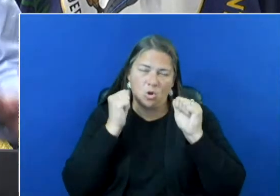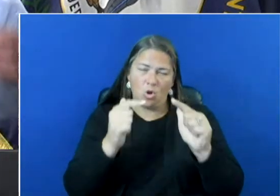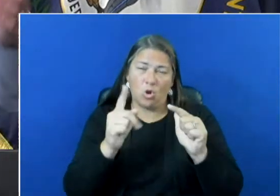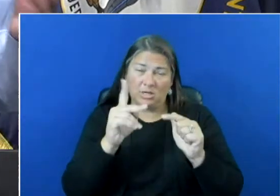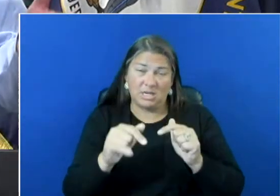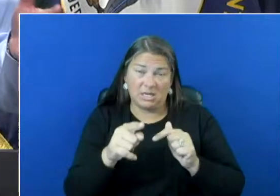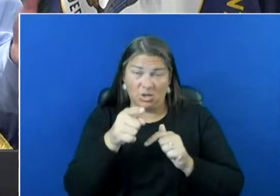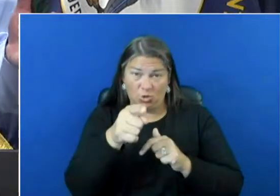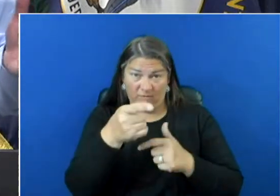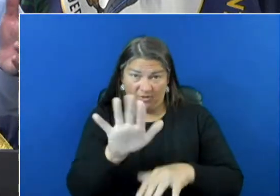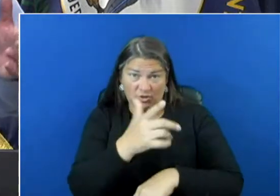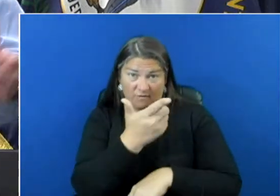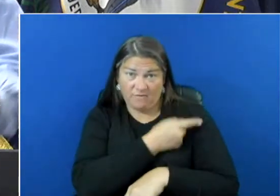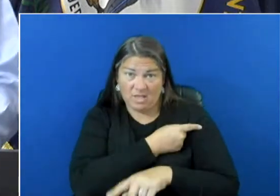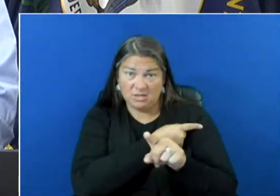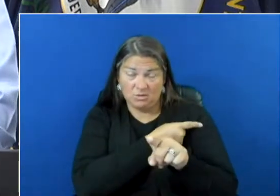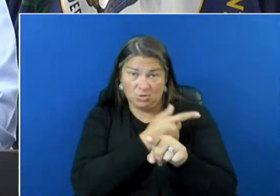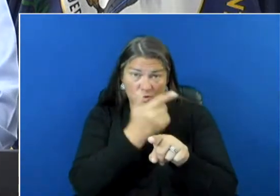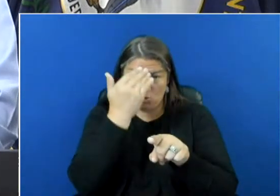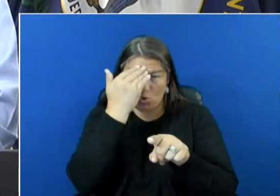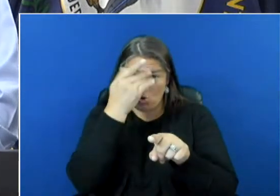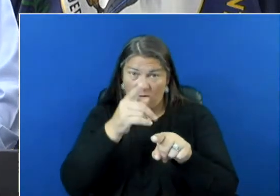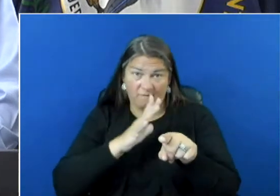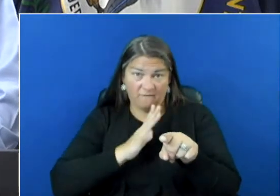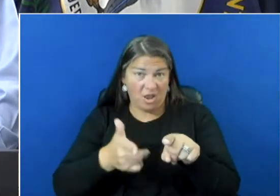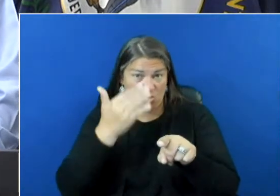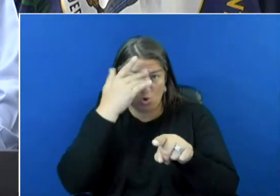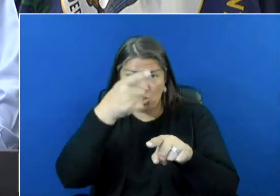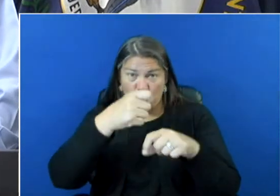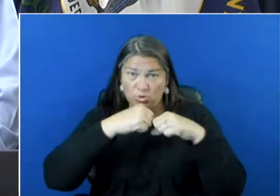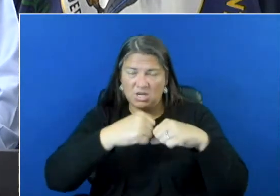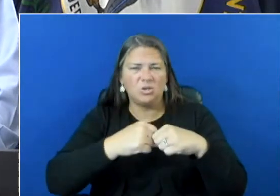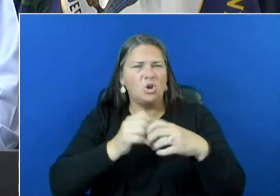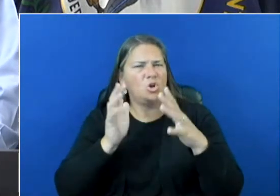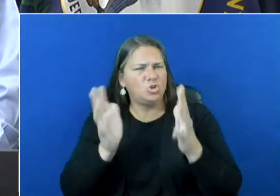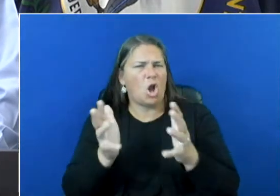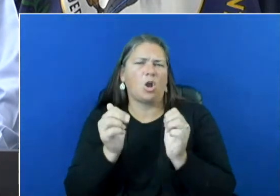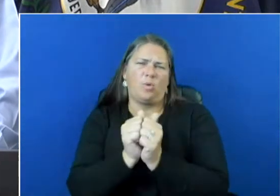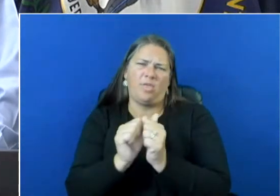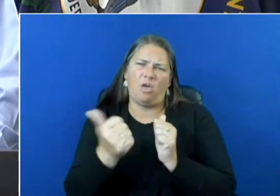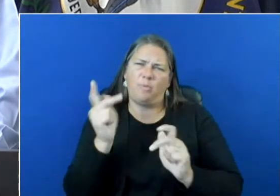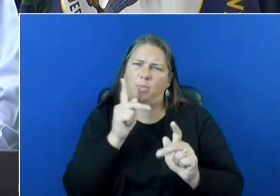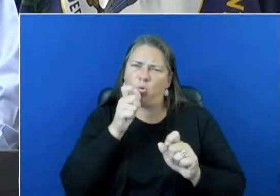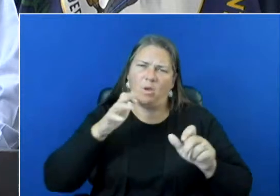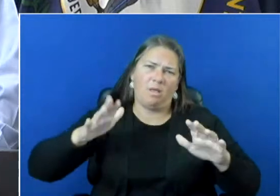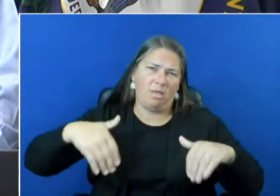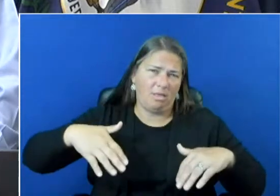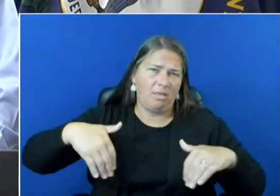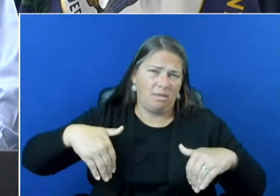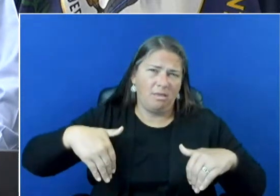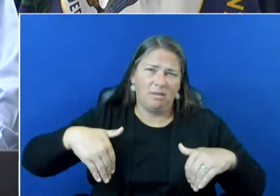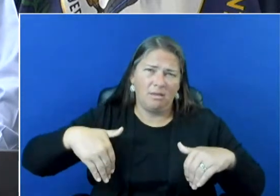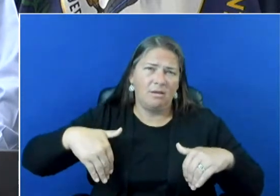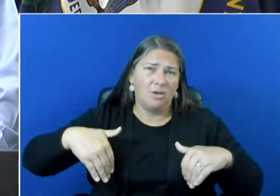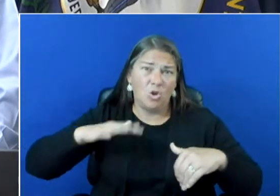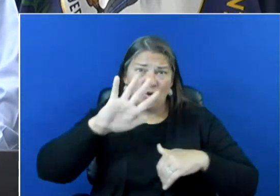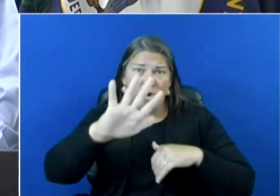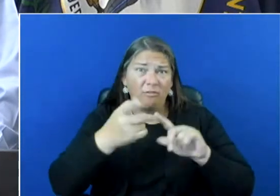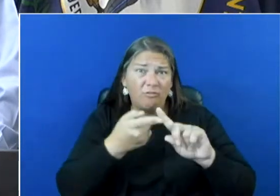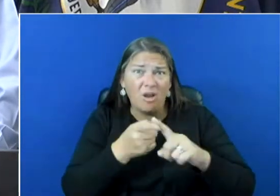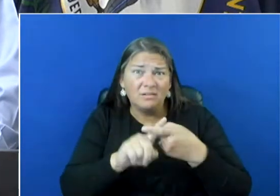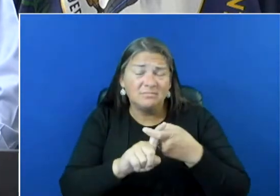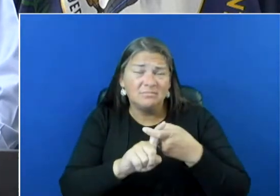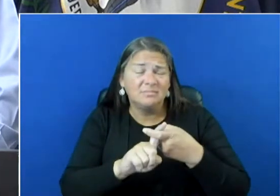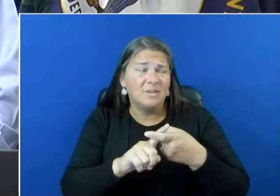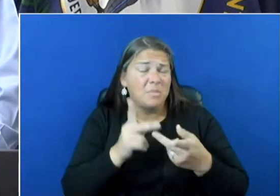and know that you're just fine and protected to talk to somebody who hasn't. Because your friends, your loved ones